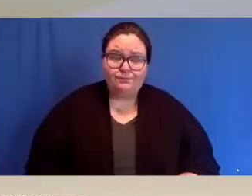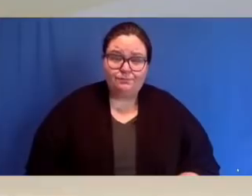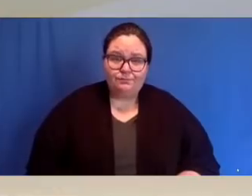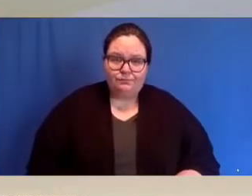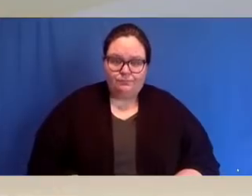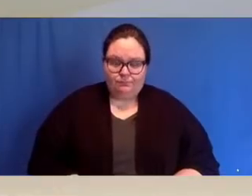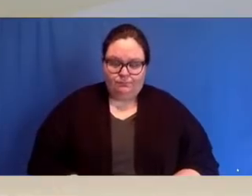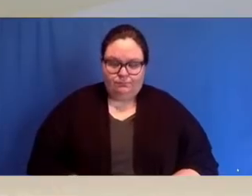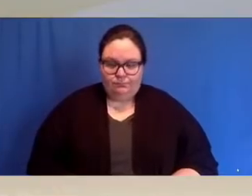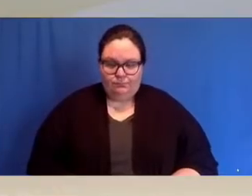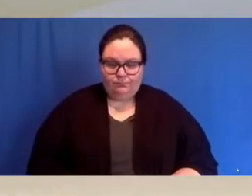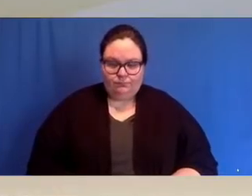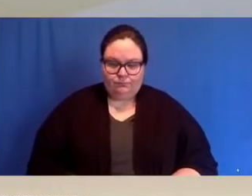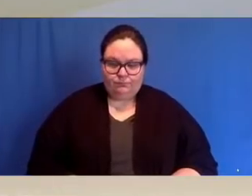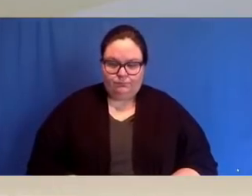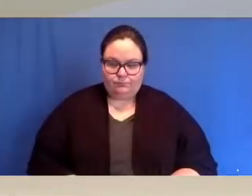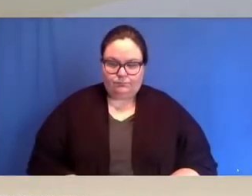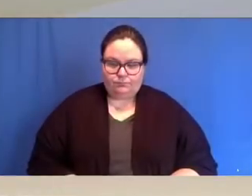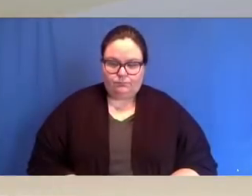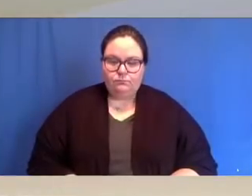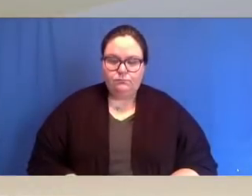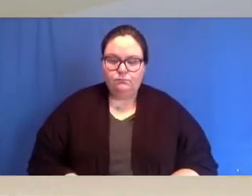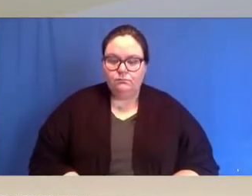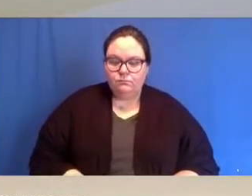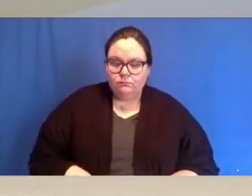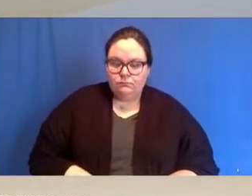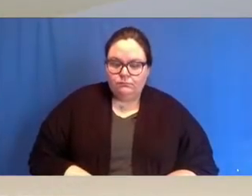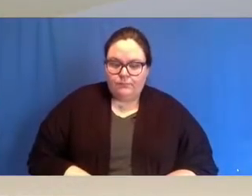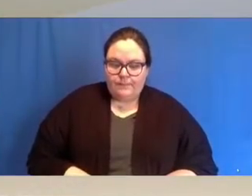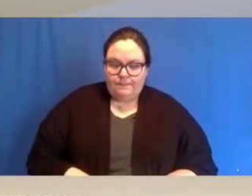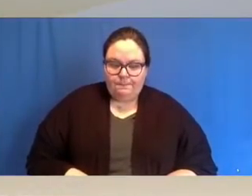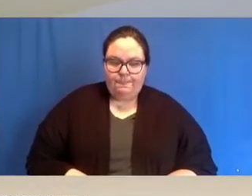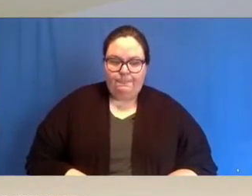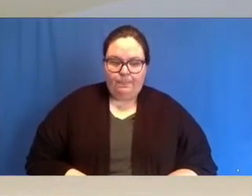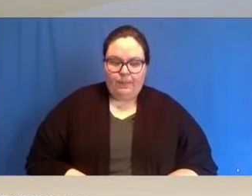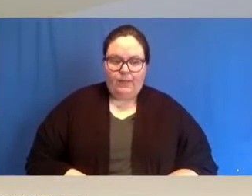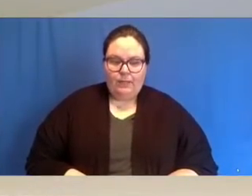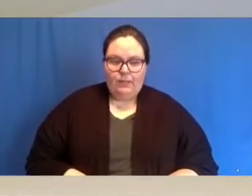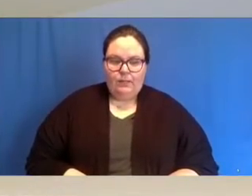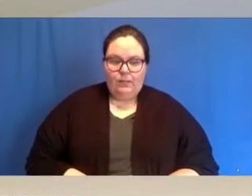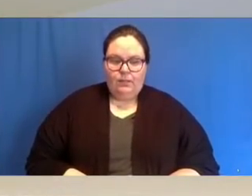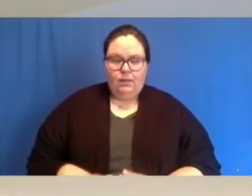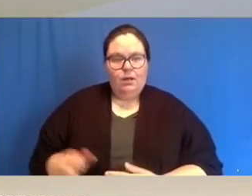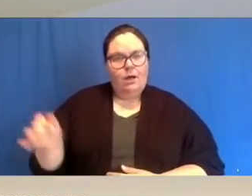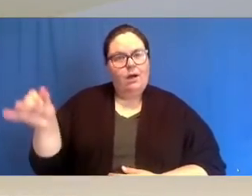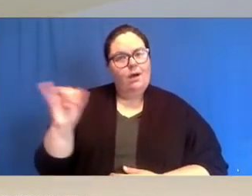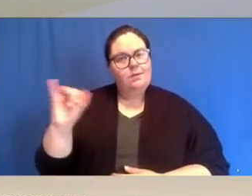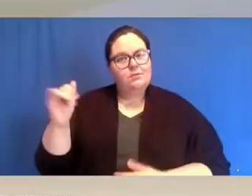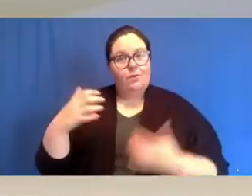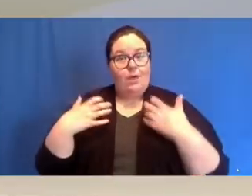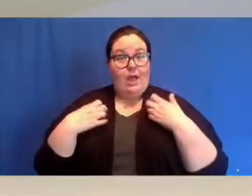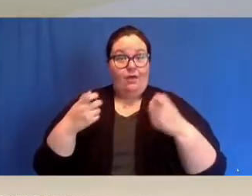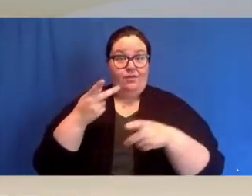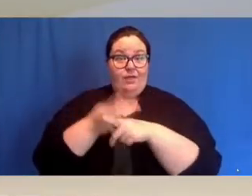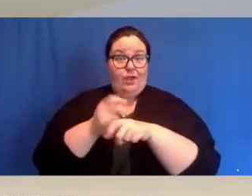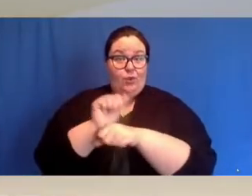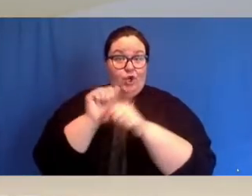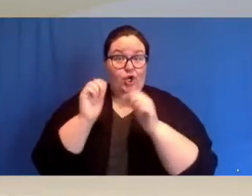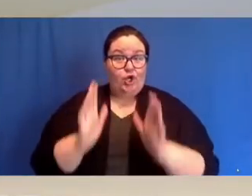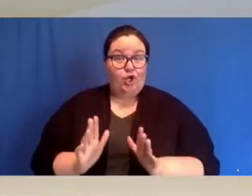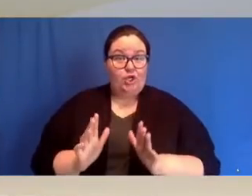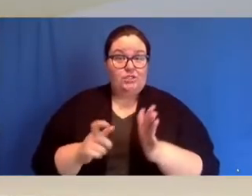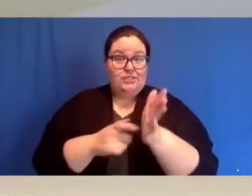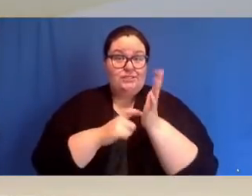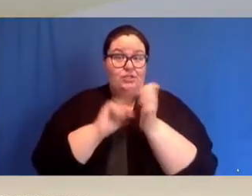I think it's also speaks to our concern around making sure healthcare workers, frontline healthcare workers, and essential